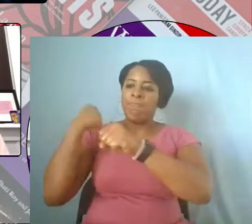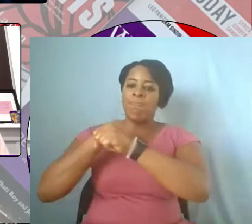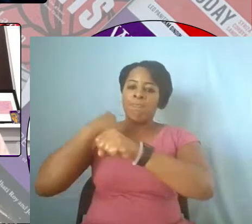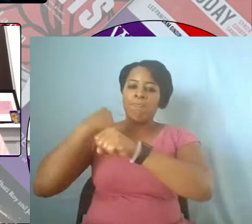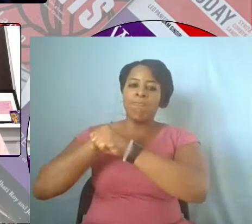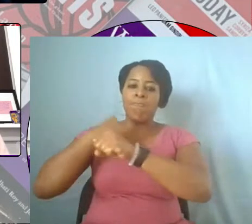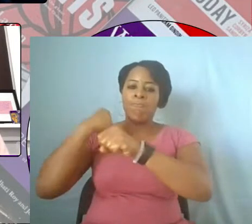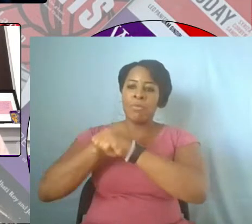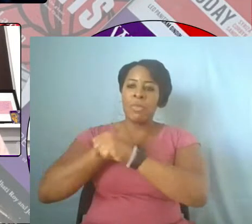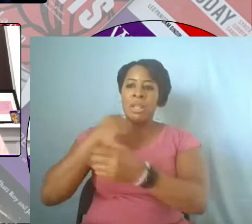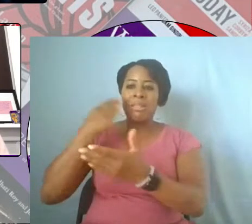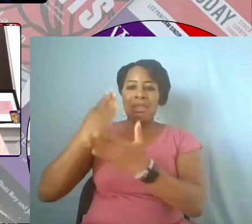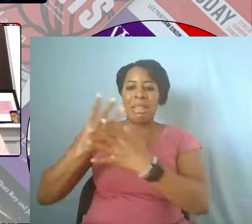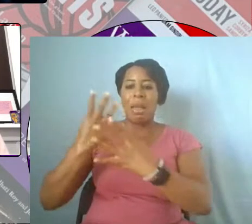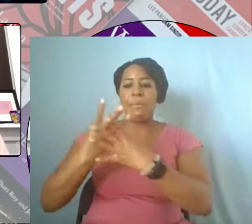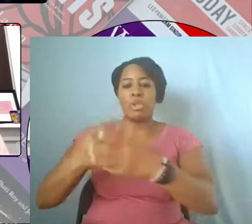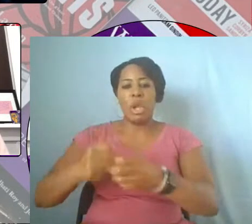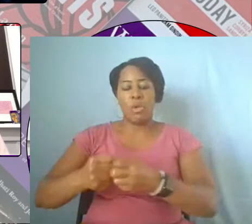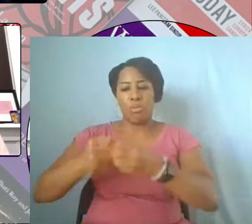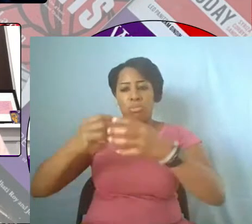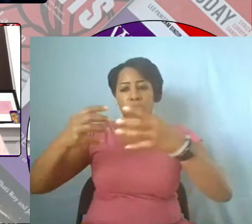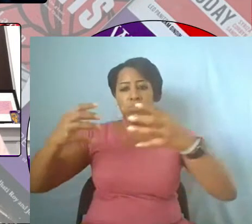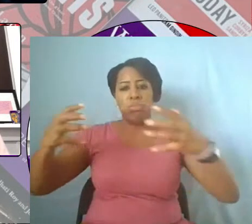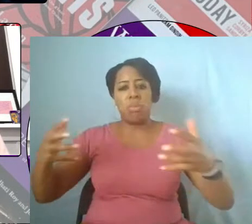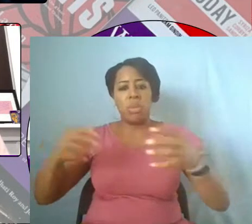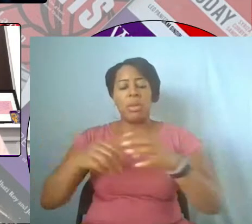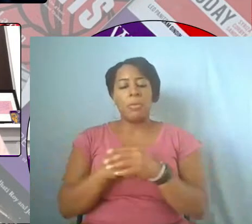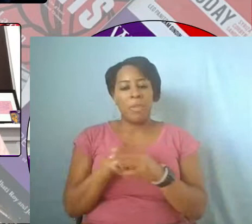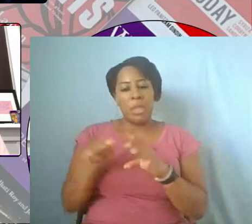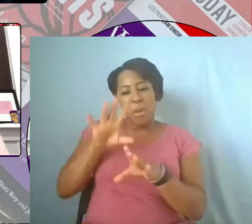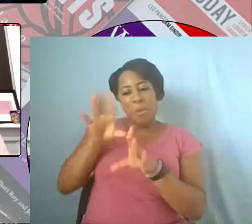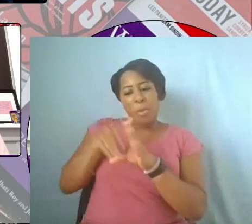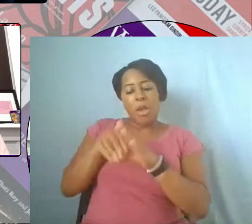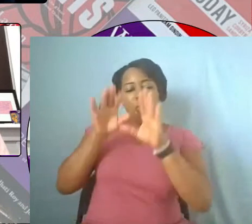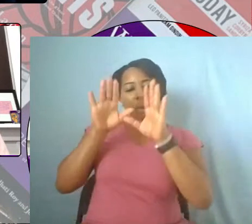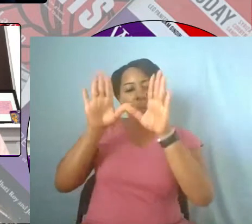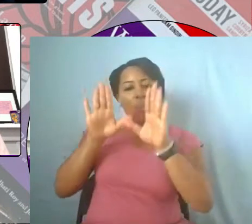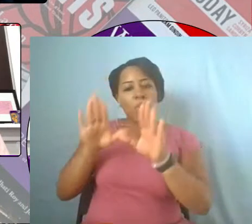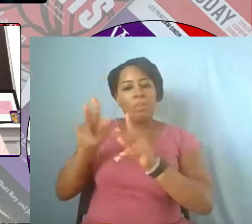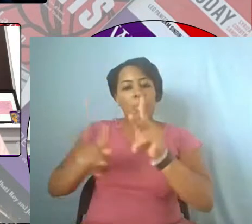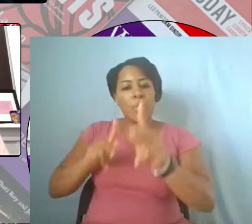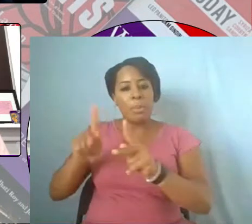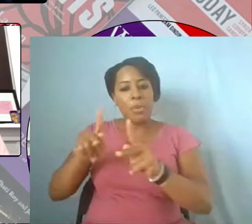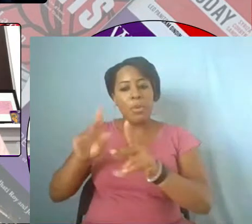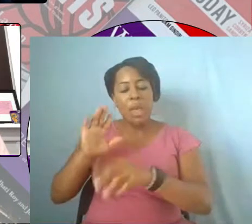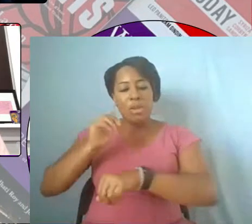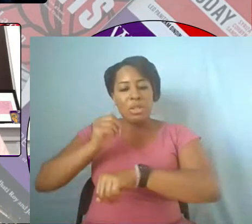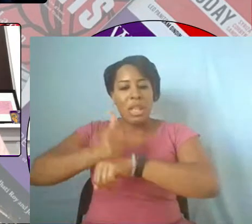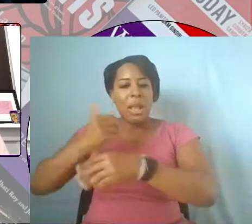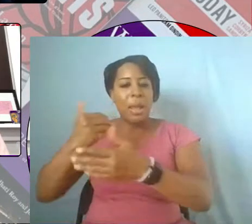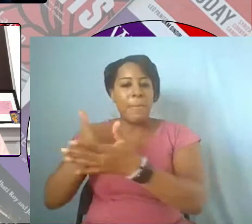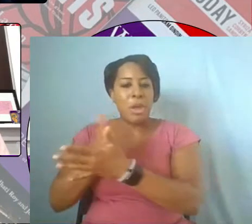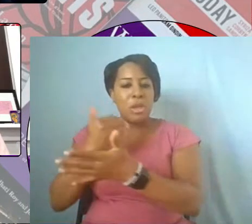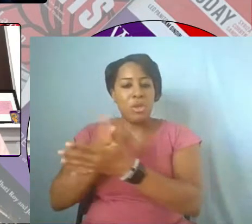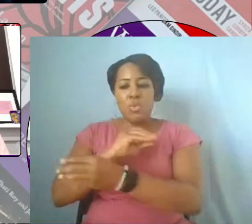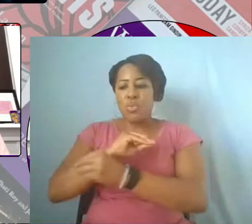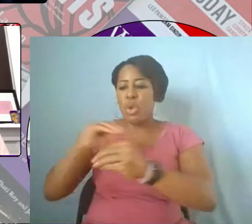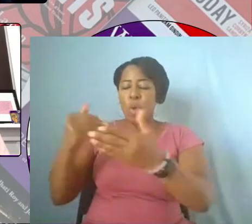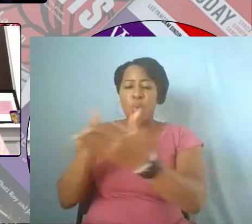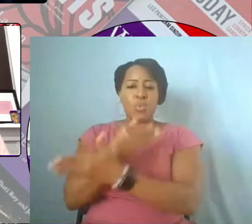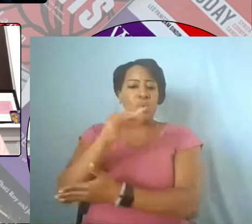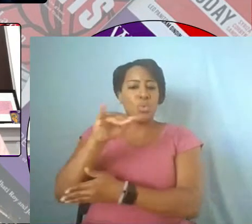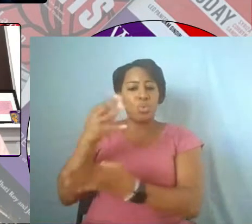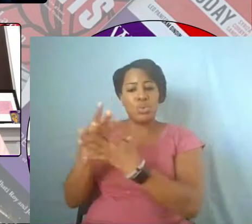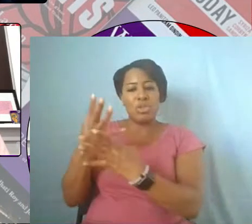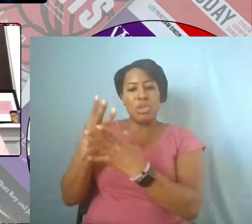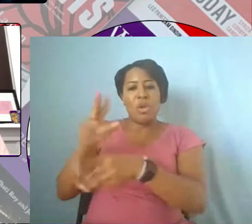jail expansion. And they're part of a group of people who are currently forming the No New Jails National Network, which will bring